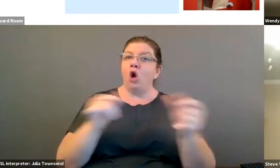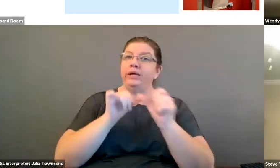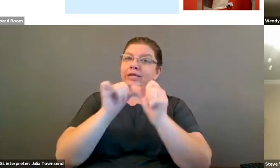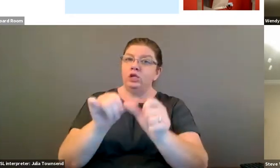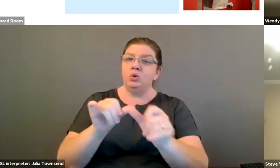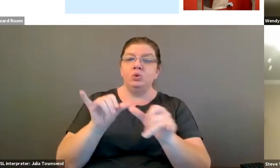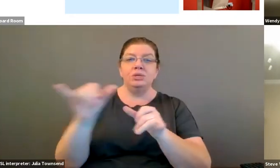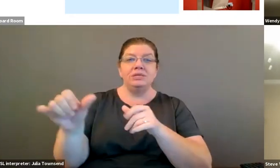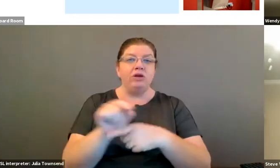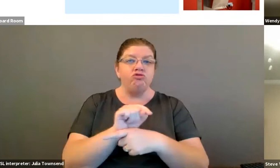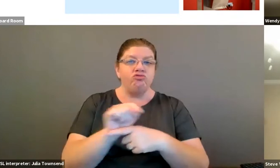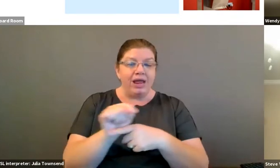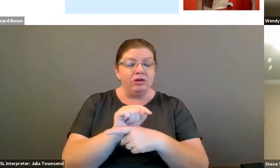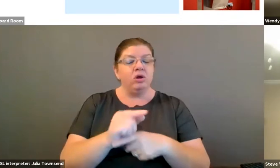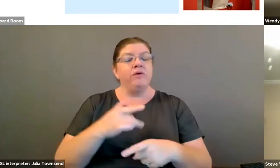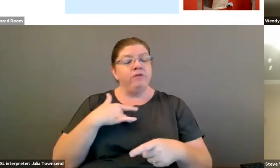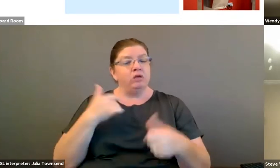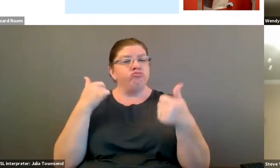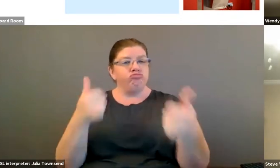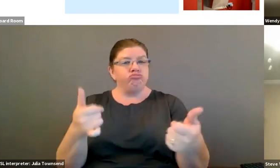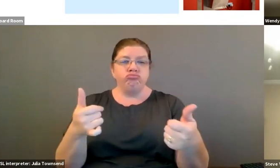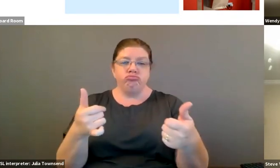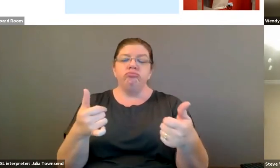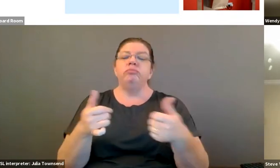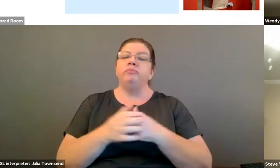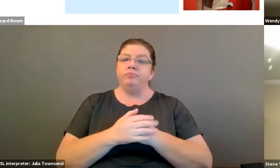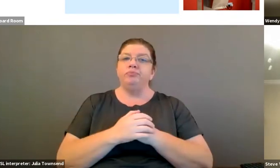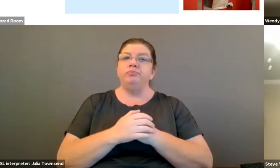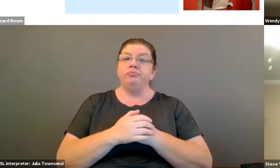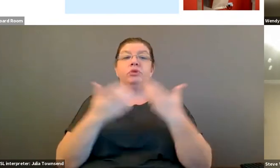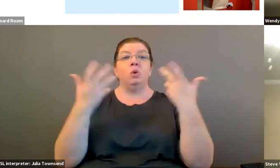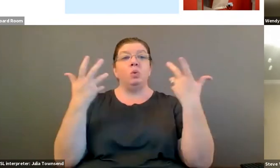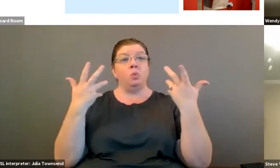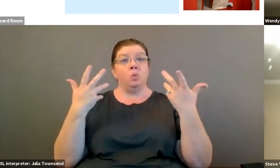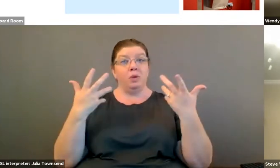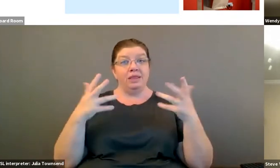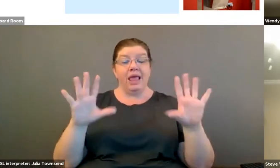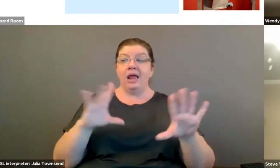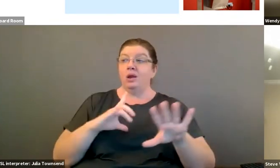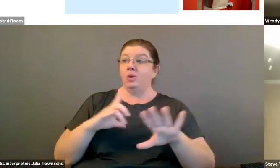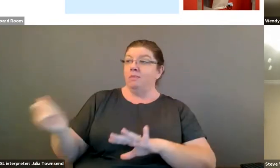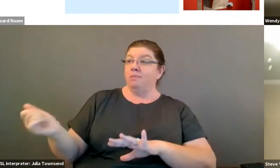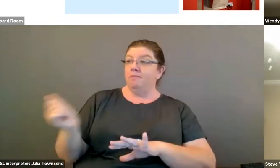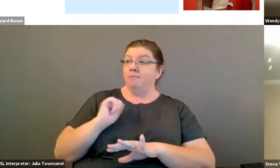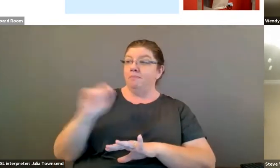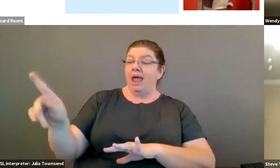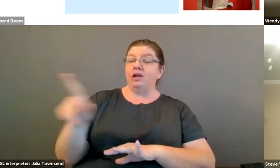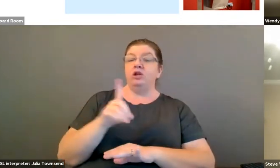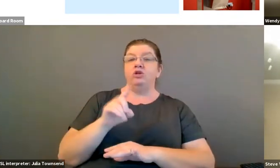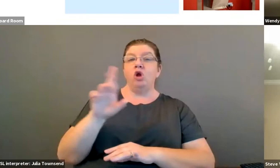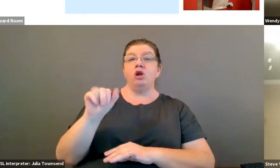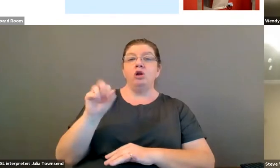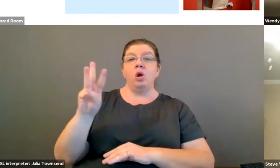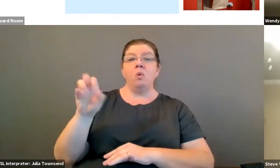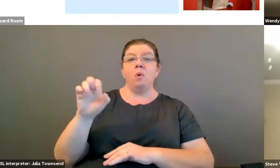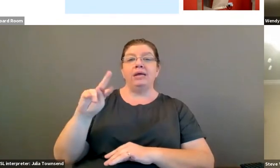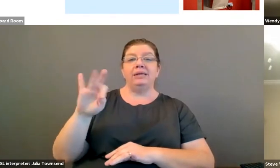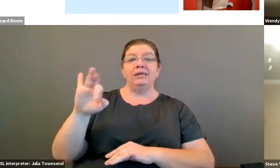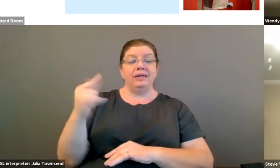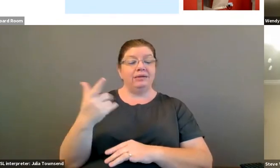trained, and we feel like we're in a pretty good spot. With that, I would like to give it back to Dr. Wagoneff if she has any